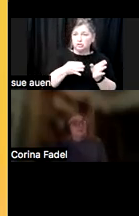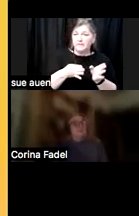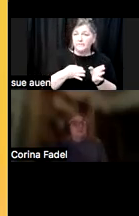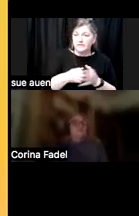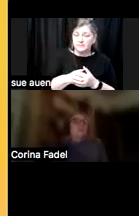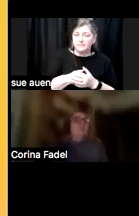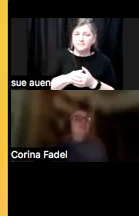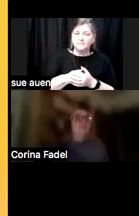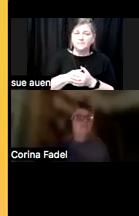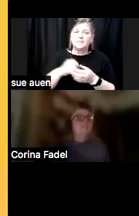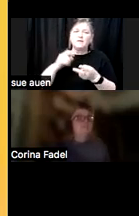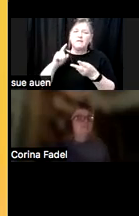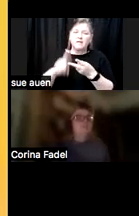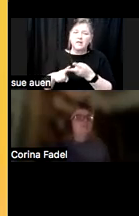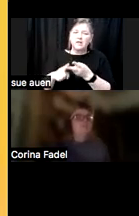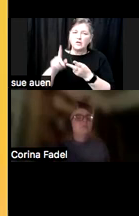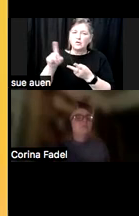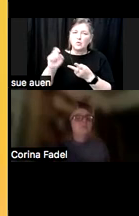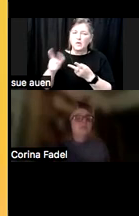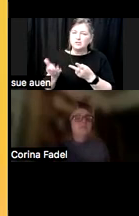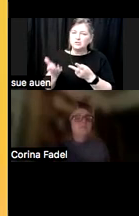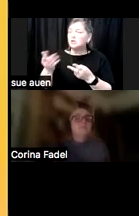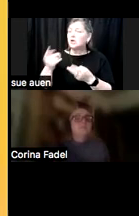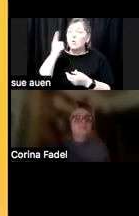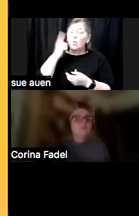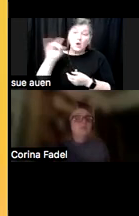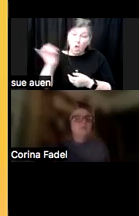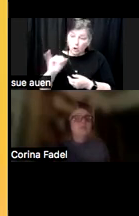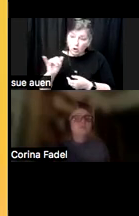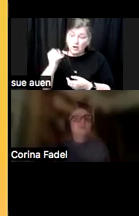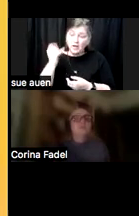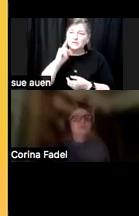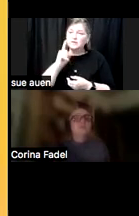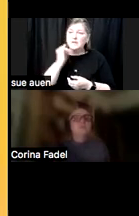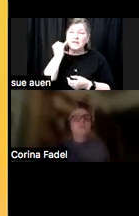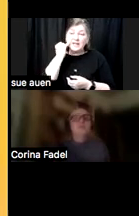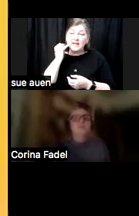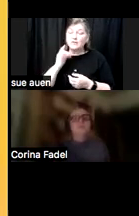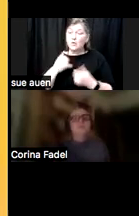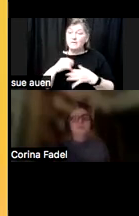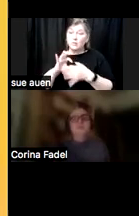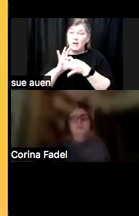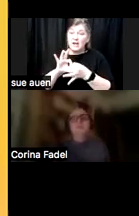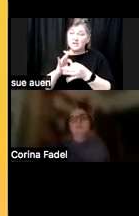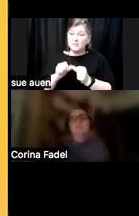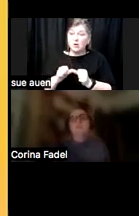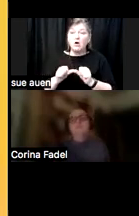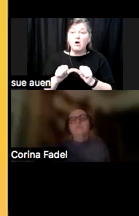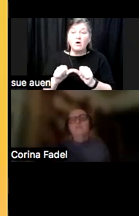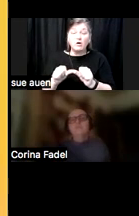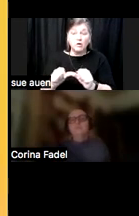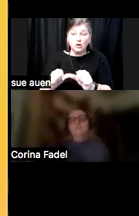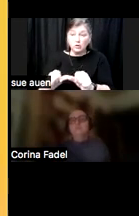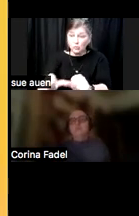The other question we'd like to offer is, what would it look like to be in an ongoing relationship with and commitment